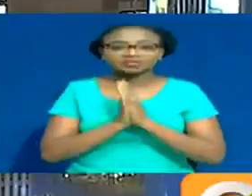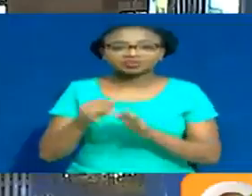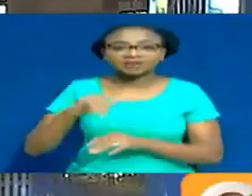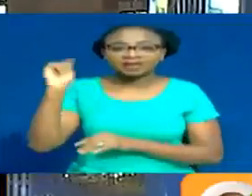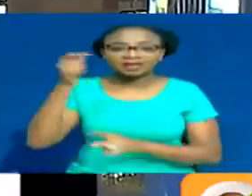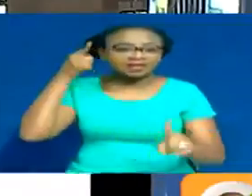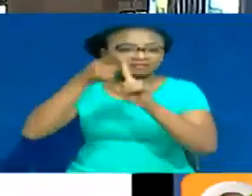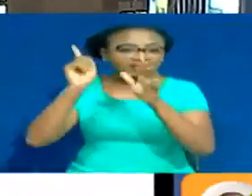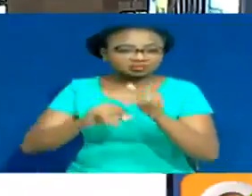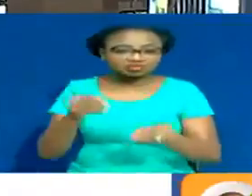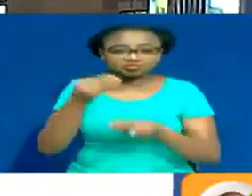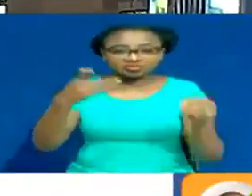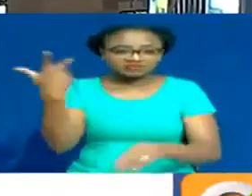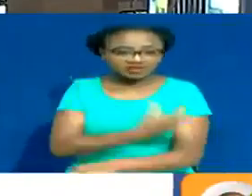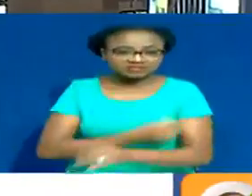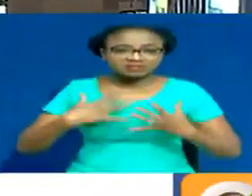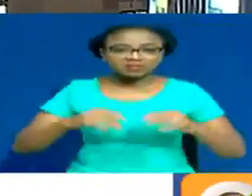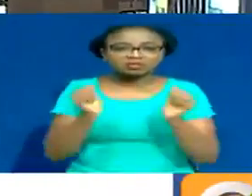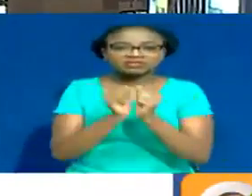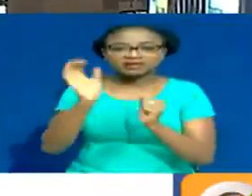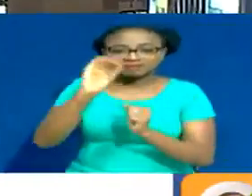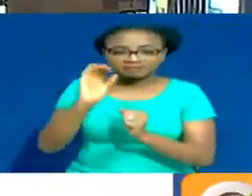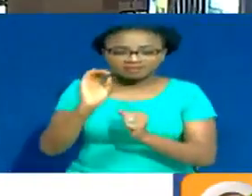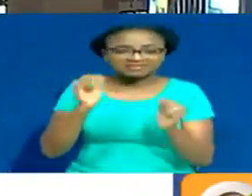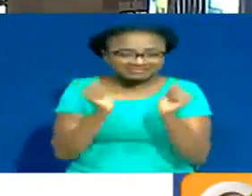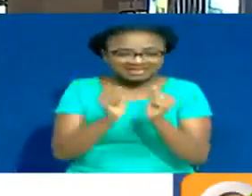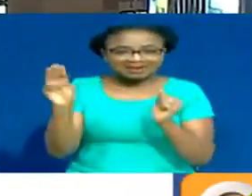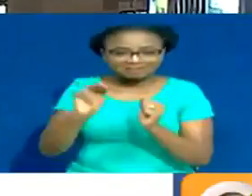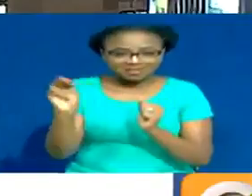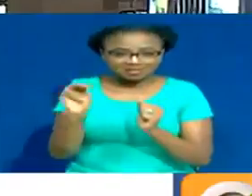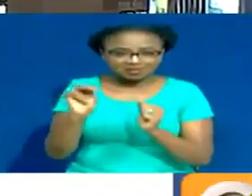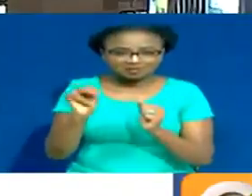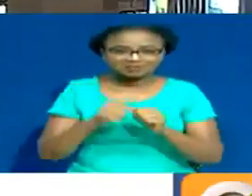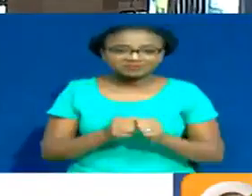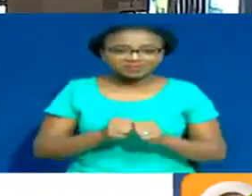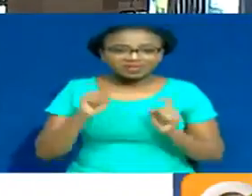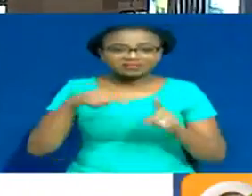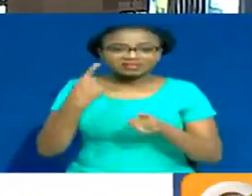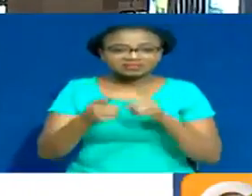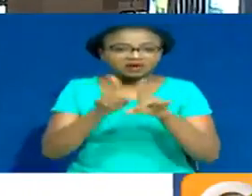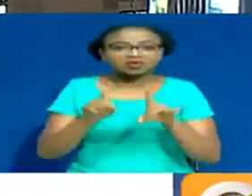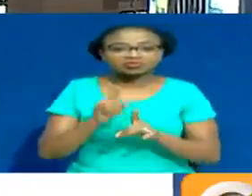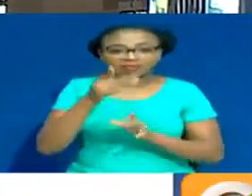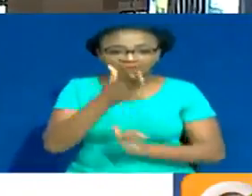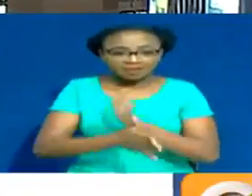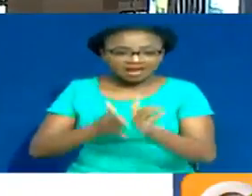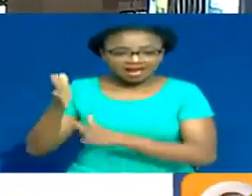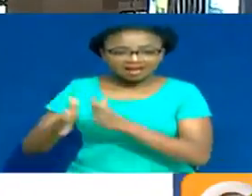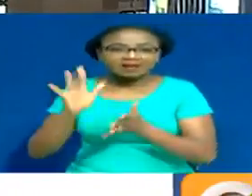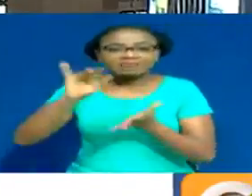Kenya is targeting the vaccination of at least 10 million citizens by the end of this year in its revised and